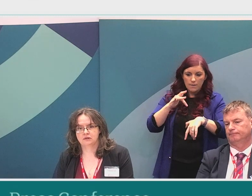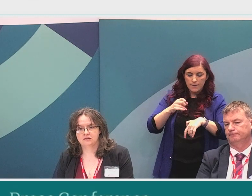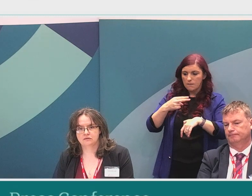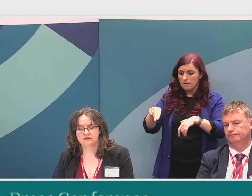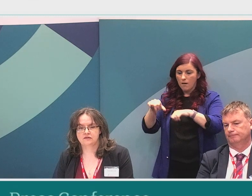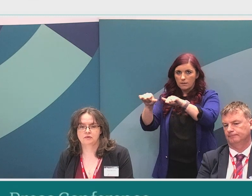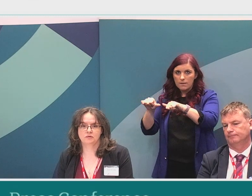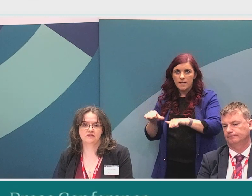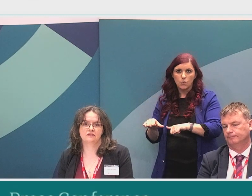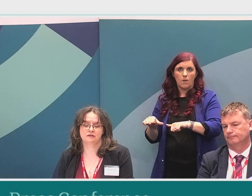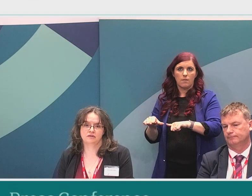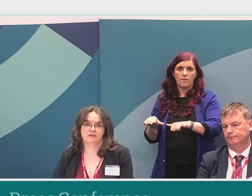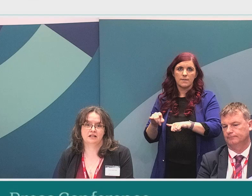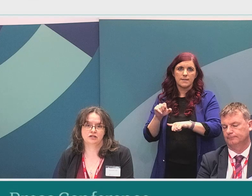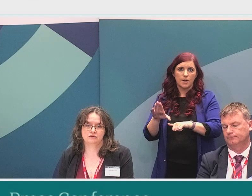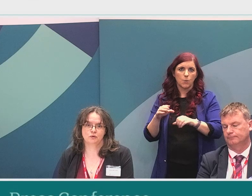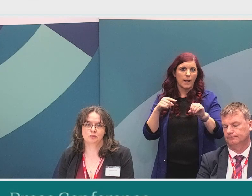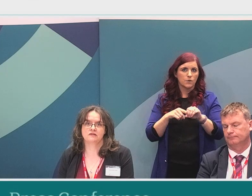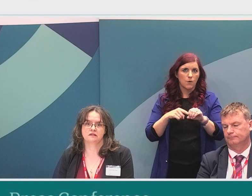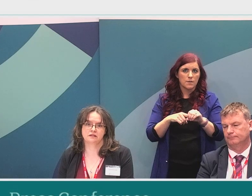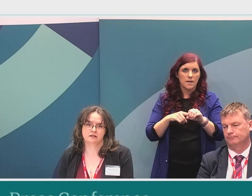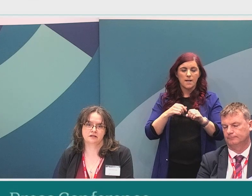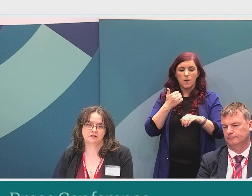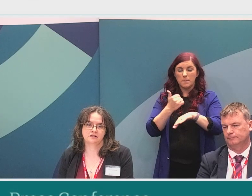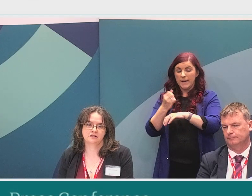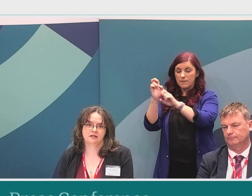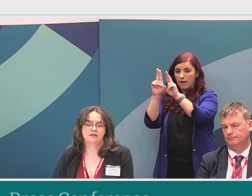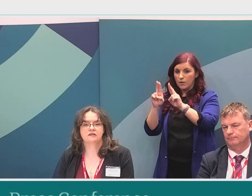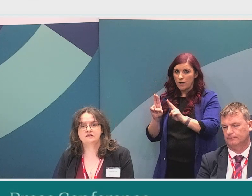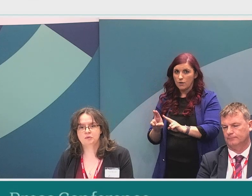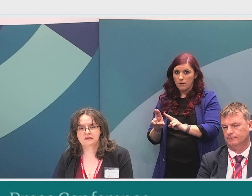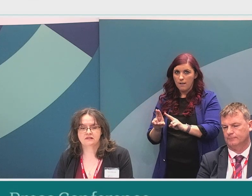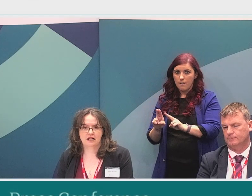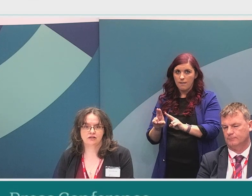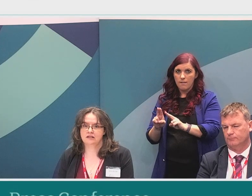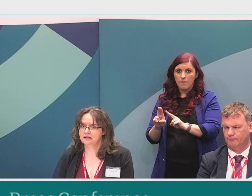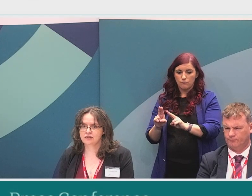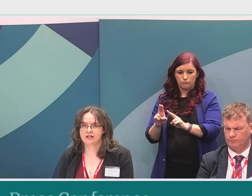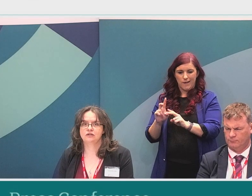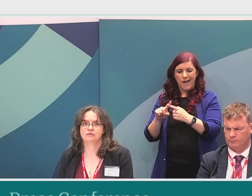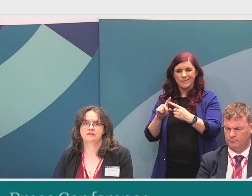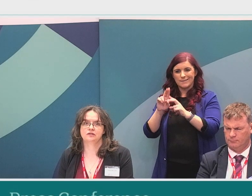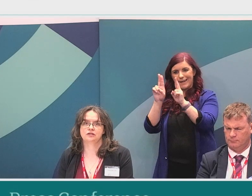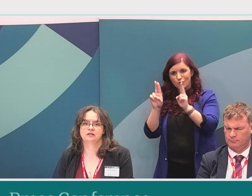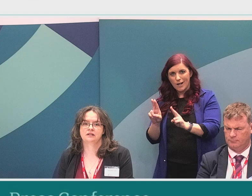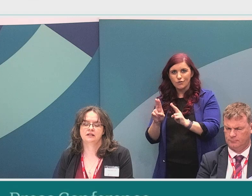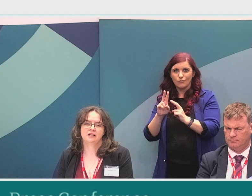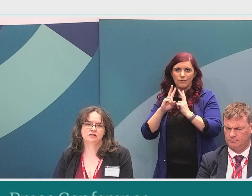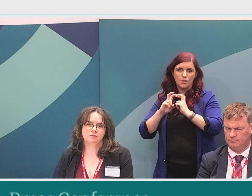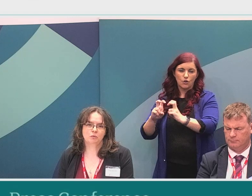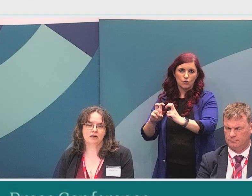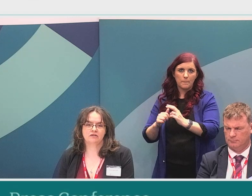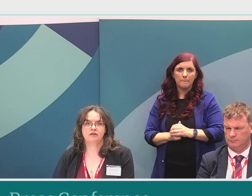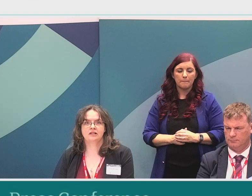sexual intercourse, some of the most serious violations of your own personal dignity. So this is based on national and international research. And